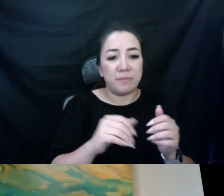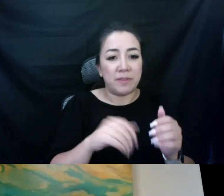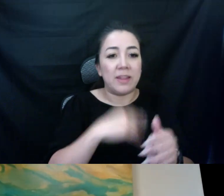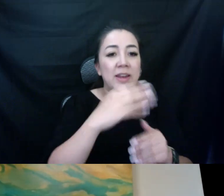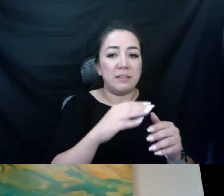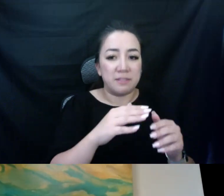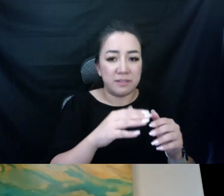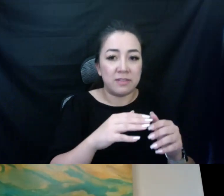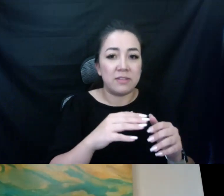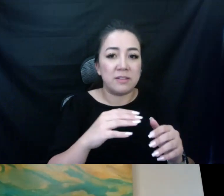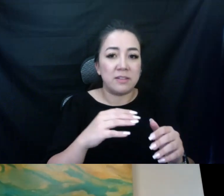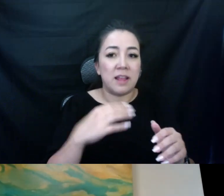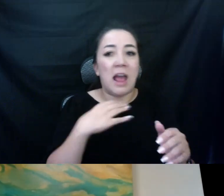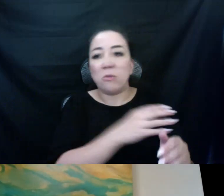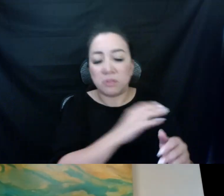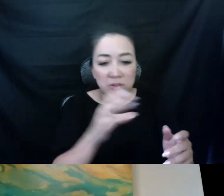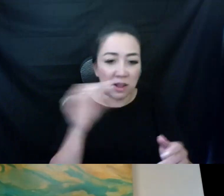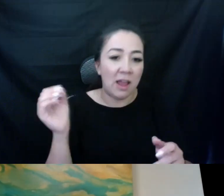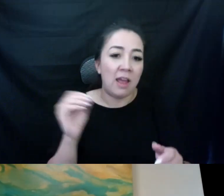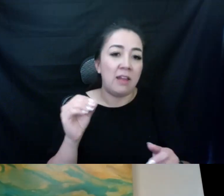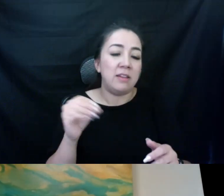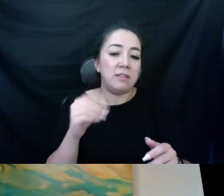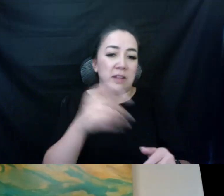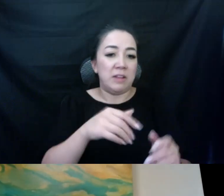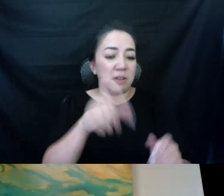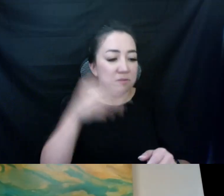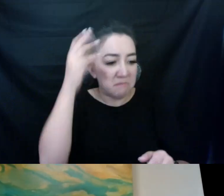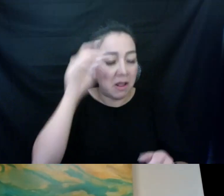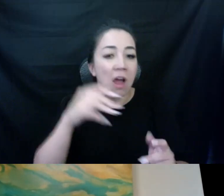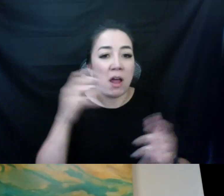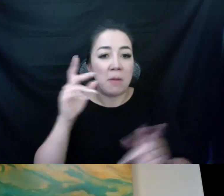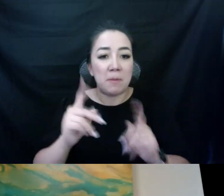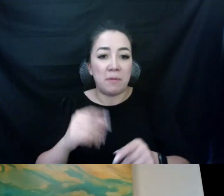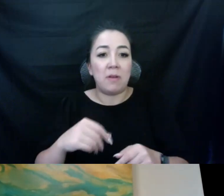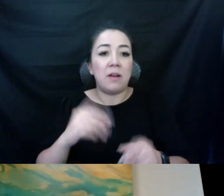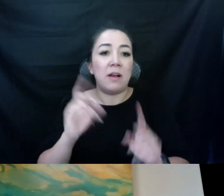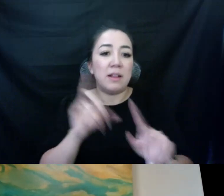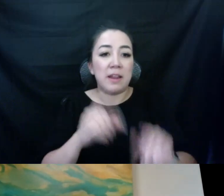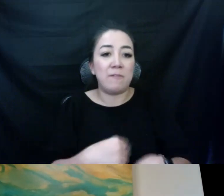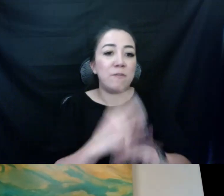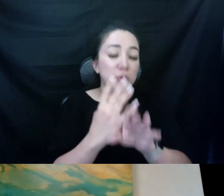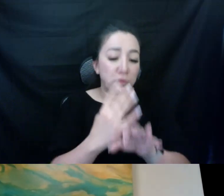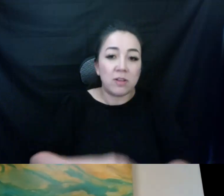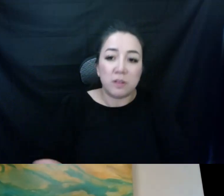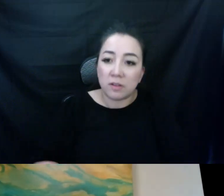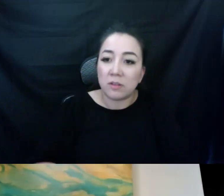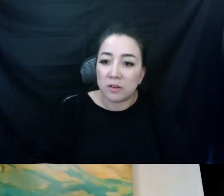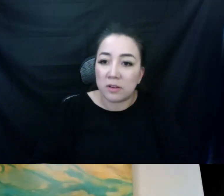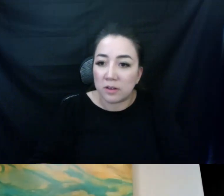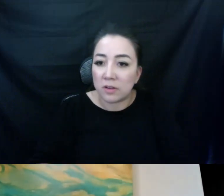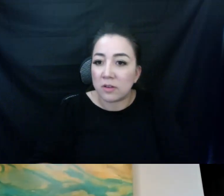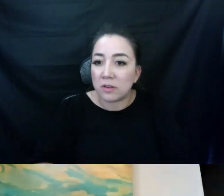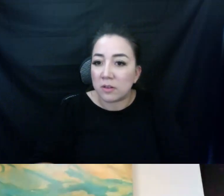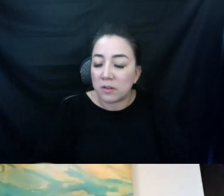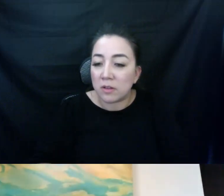say, last year you didn't take into consideration that a lot of people attended virtually. Well, and the Bagley Yeah, changed